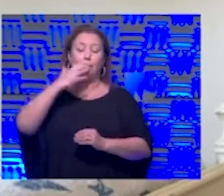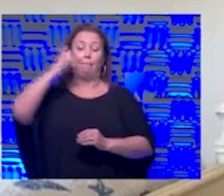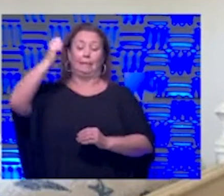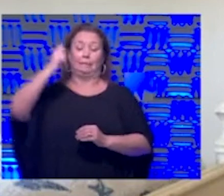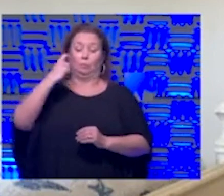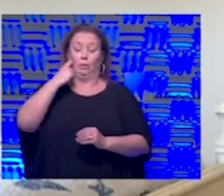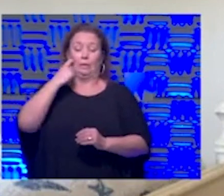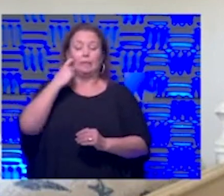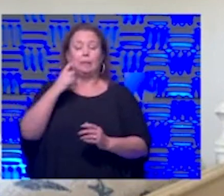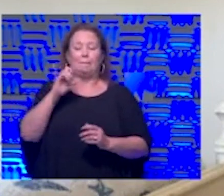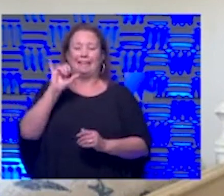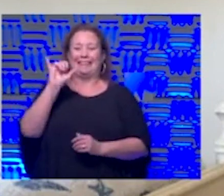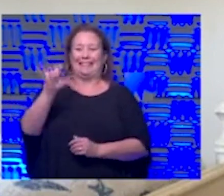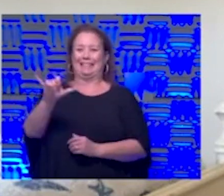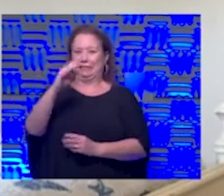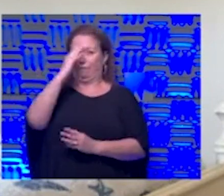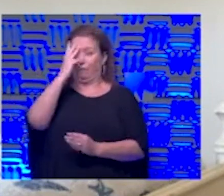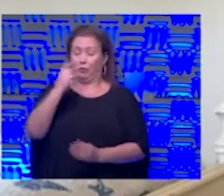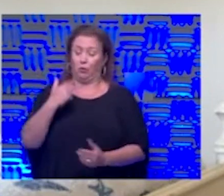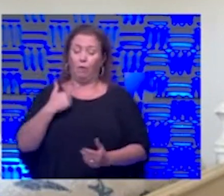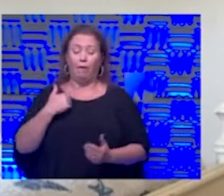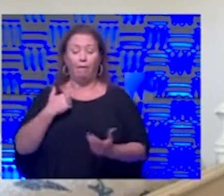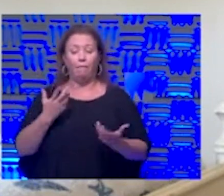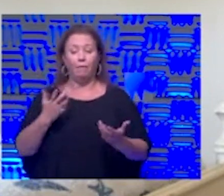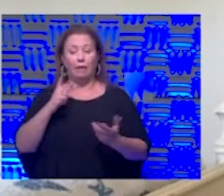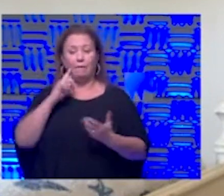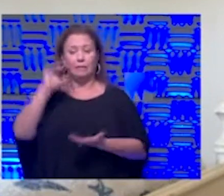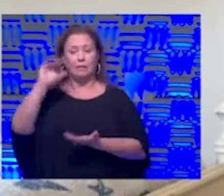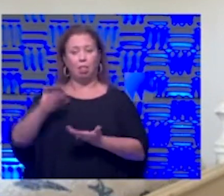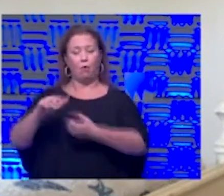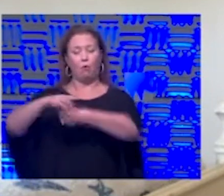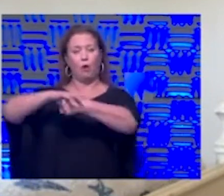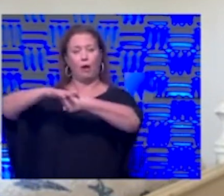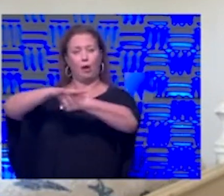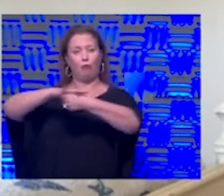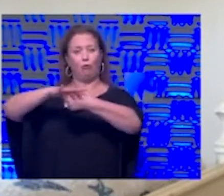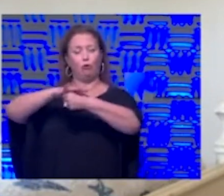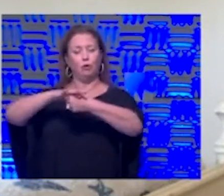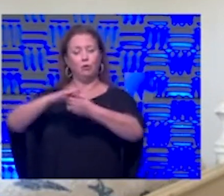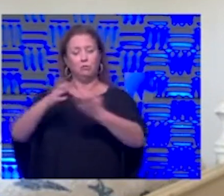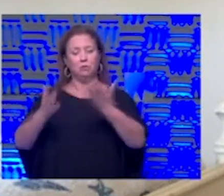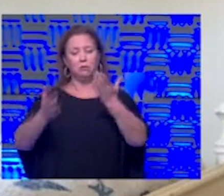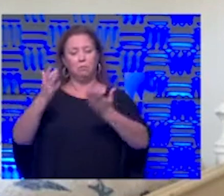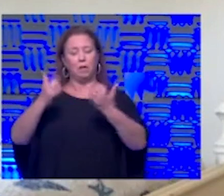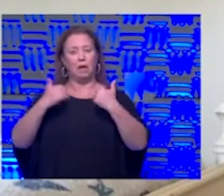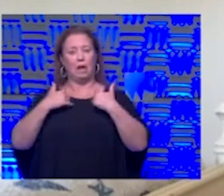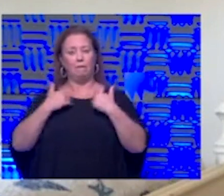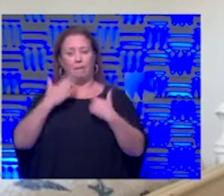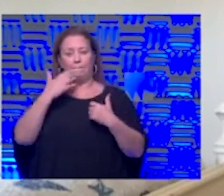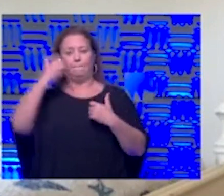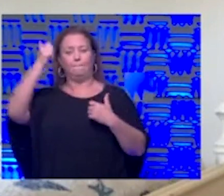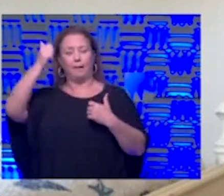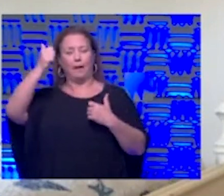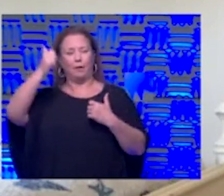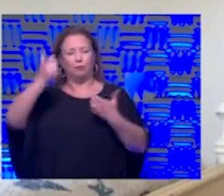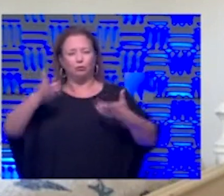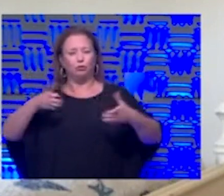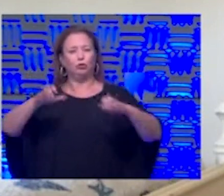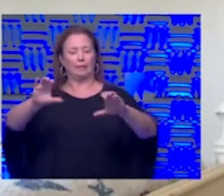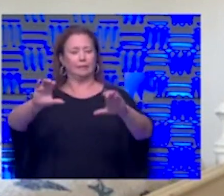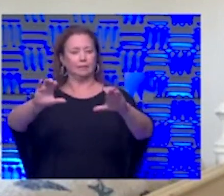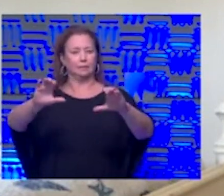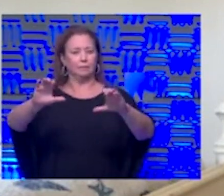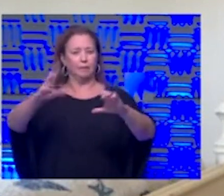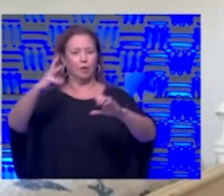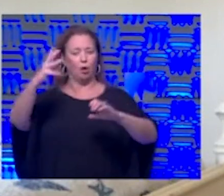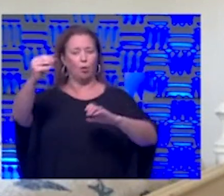date, that is the only information you have. And if it's a lower area, you may have a little bit better chances of being able